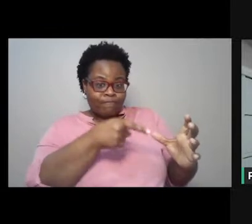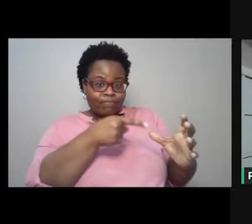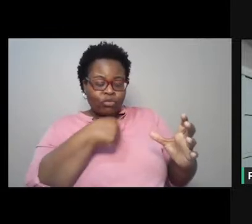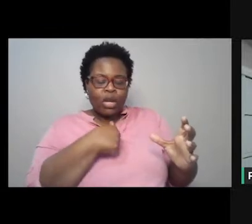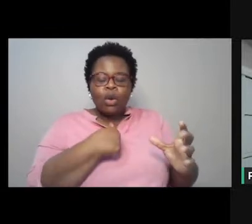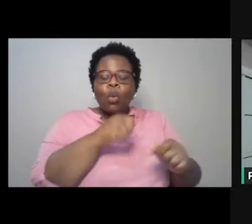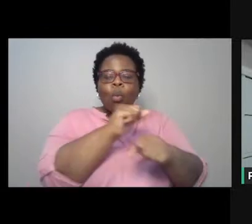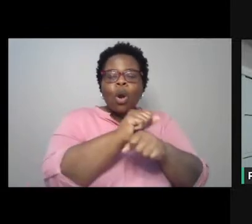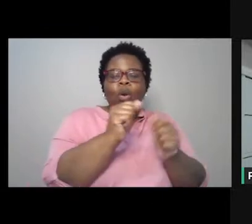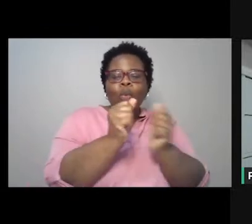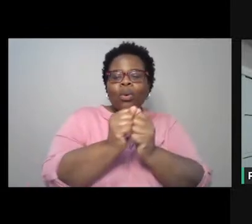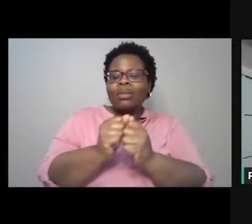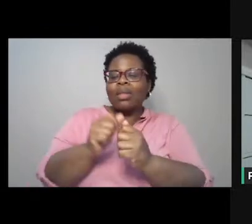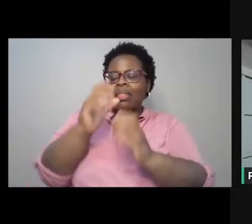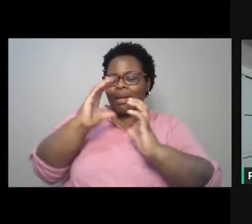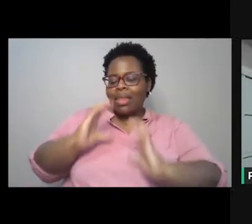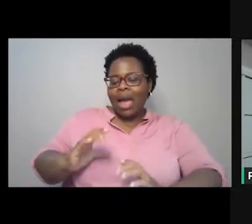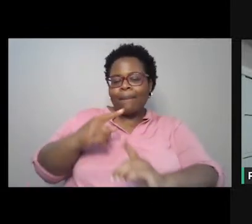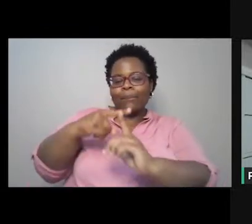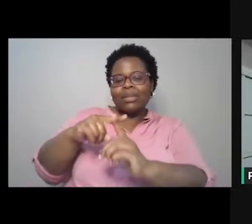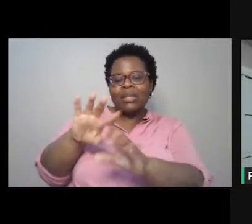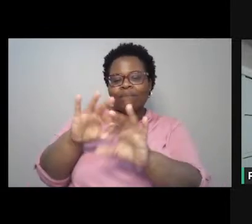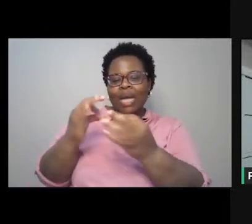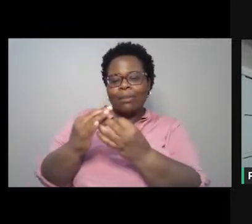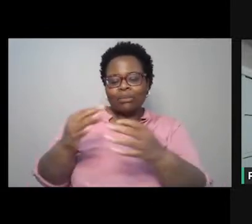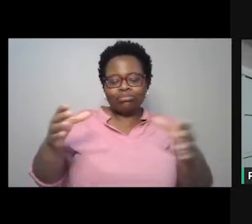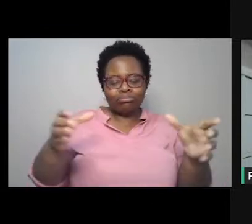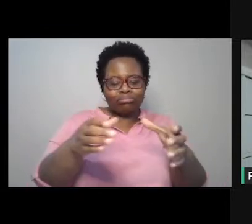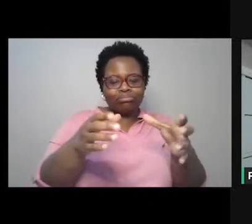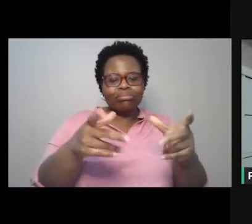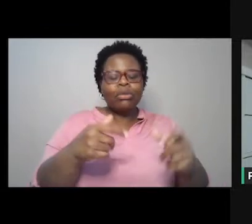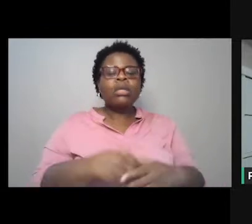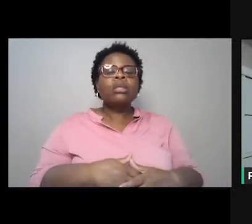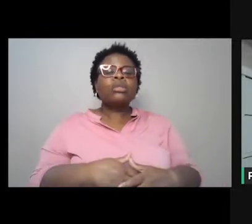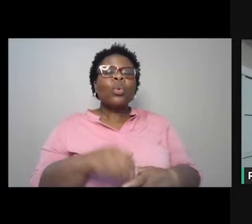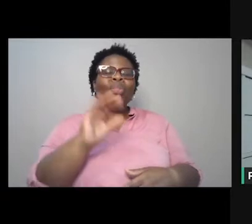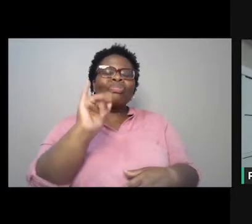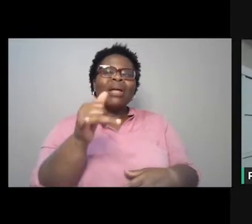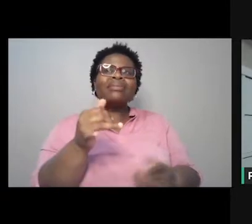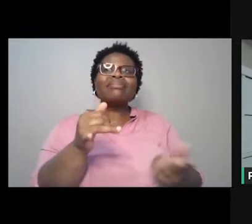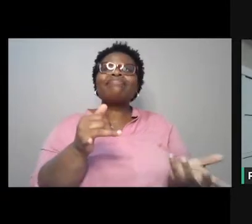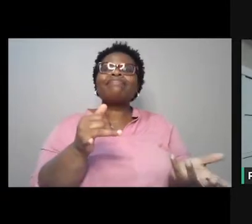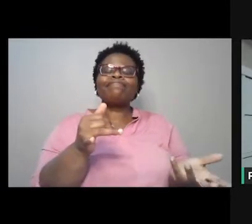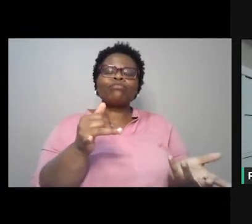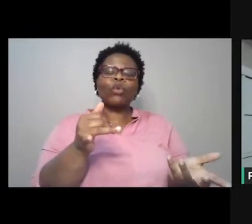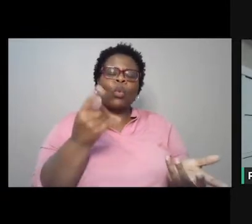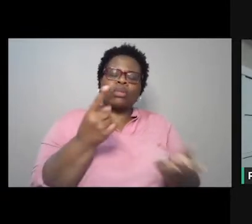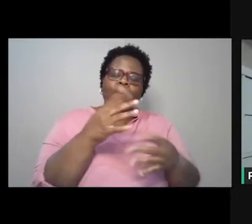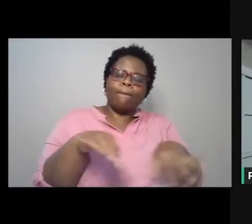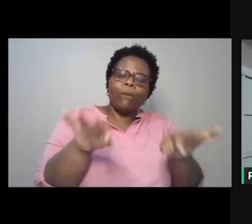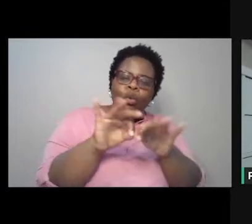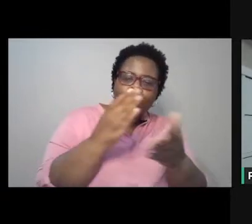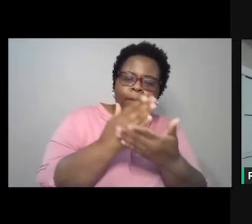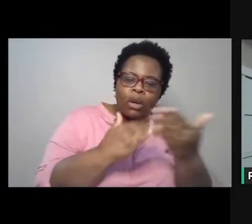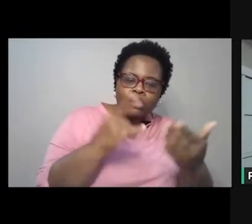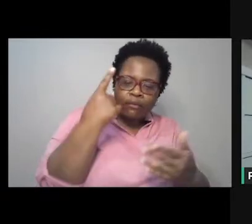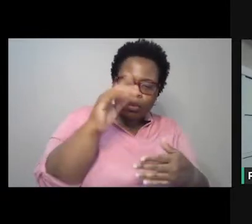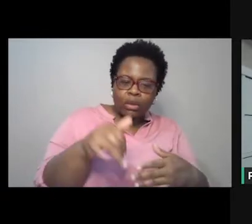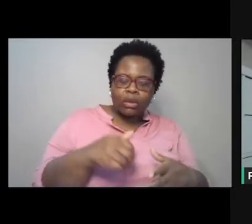who are working with the person and their family and network. So that is, of course, one of the very